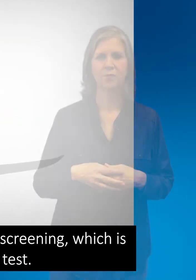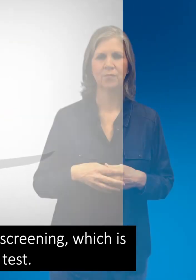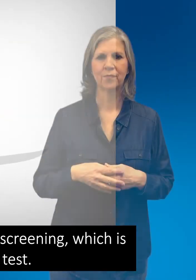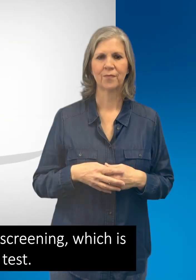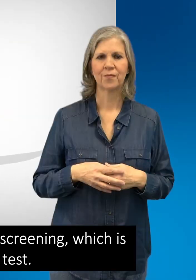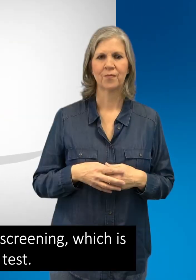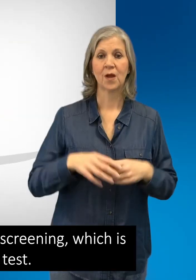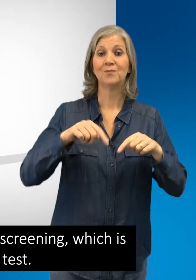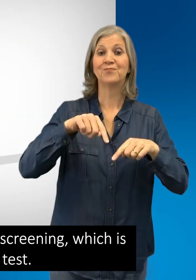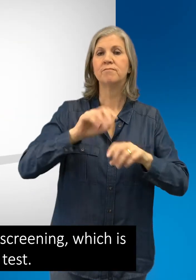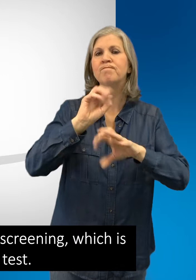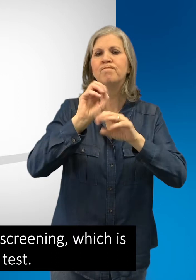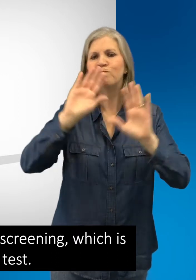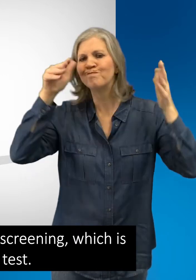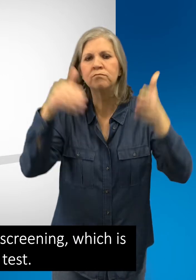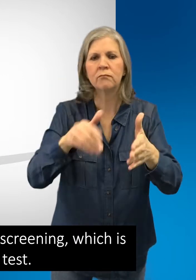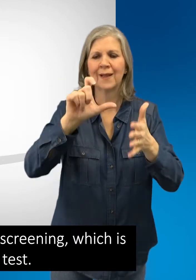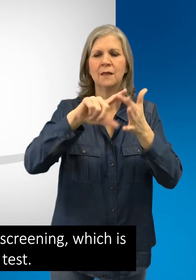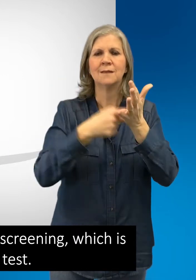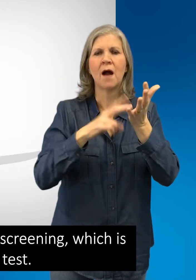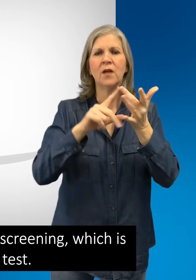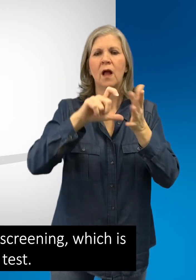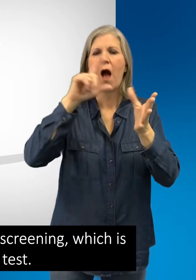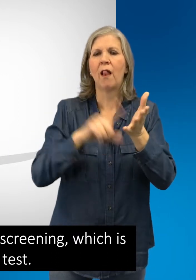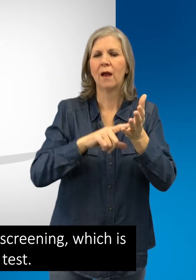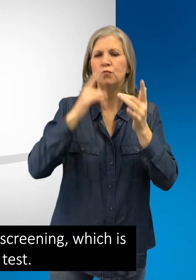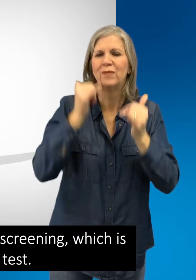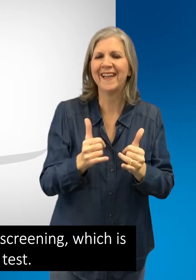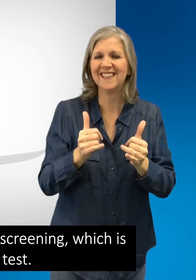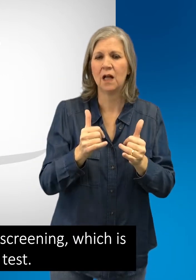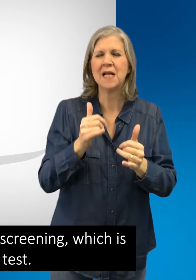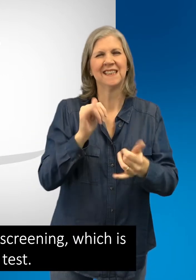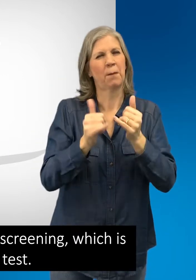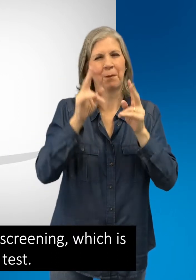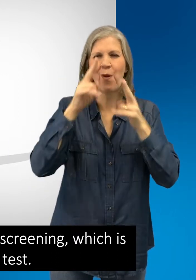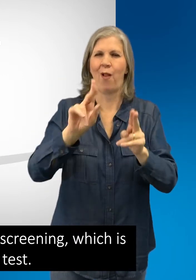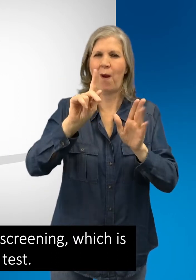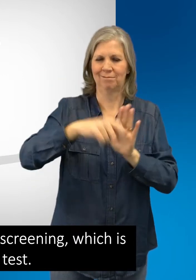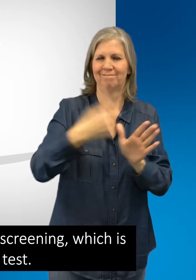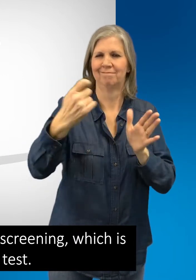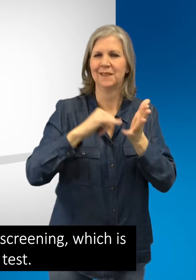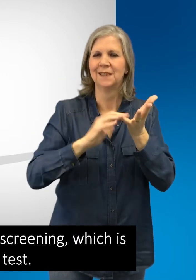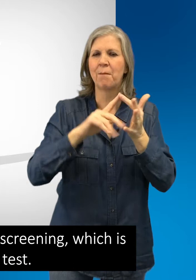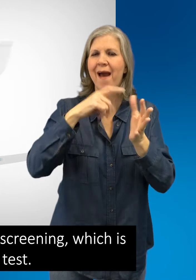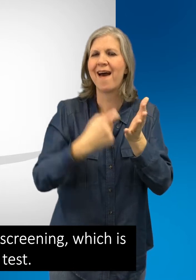This video is going to talk about cervical screening, which is sometimes called a smear test.